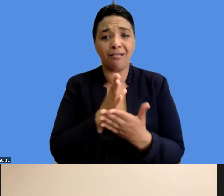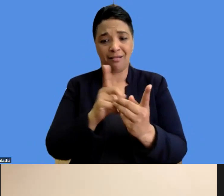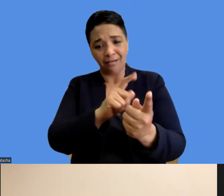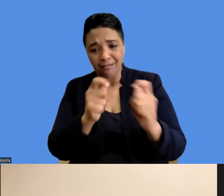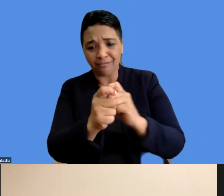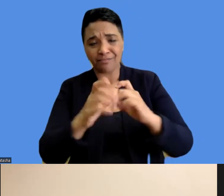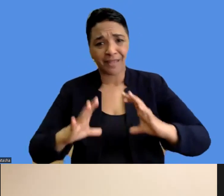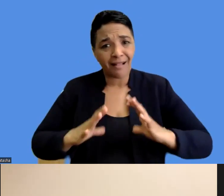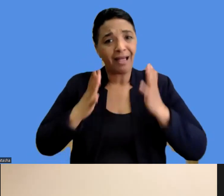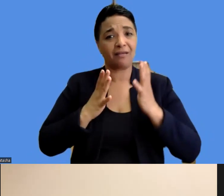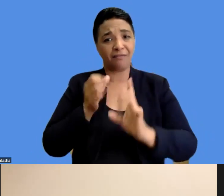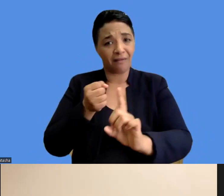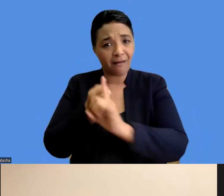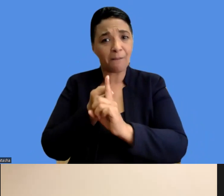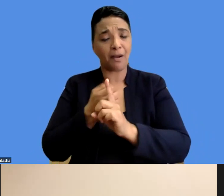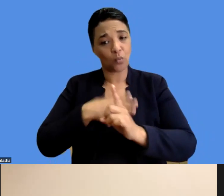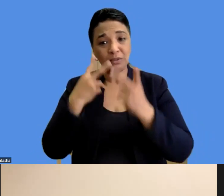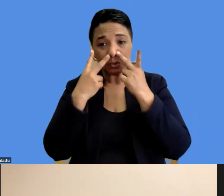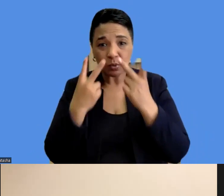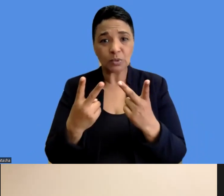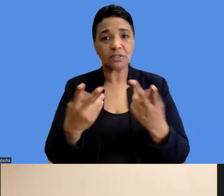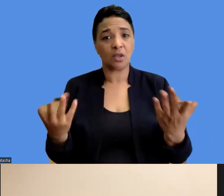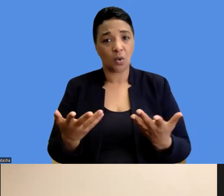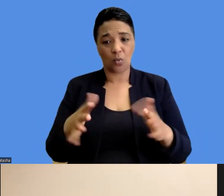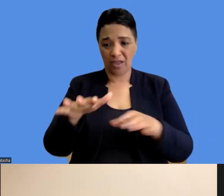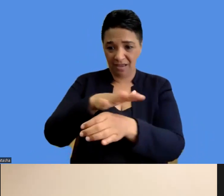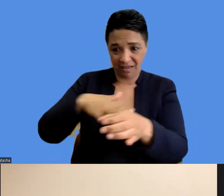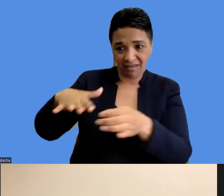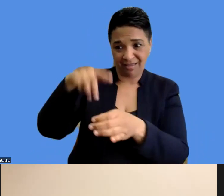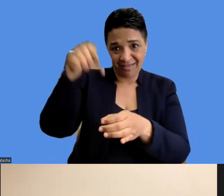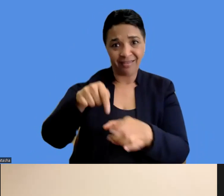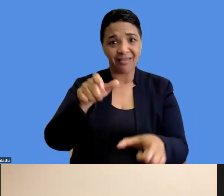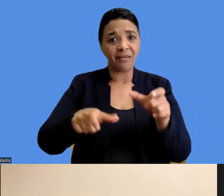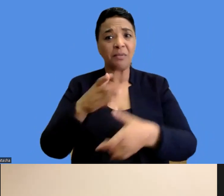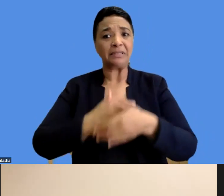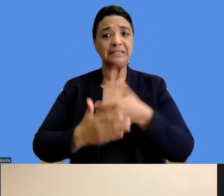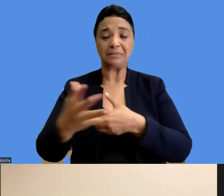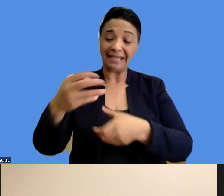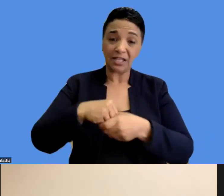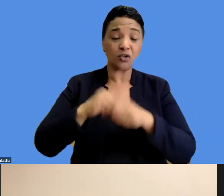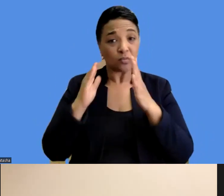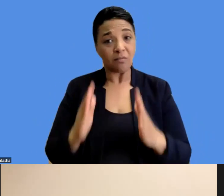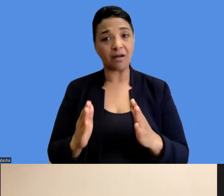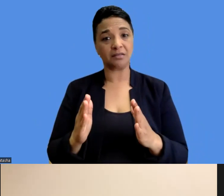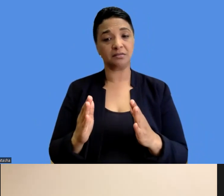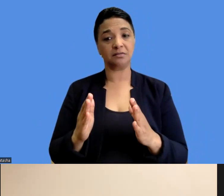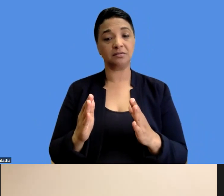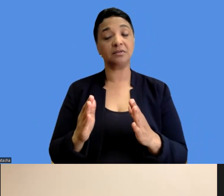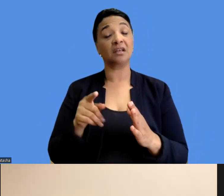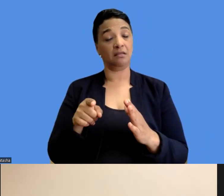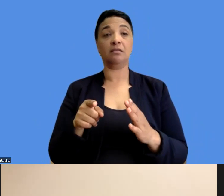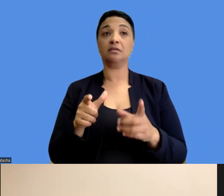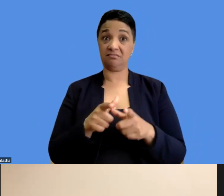the transformation in the services, in the inclusion, and so on. And that in particular will be a big concern, as